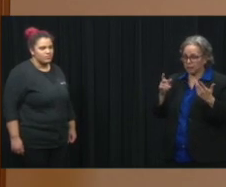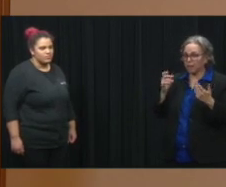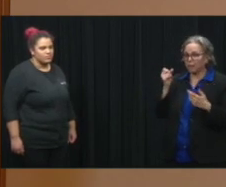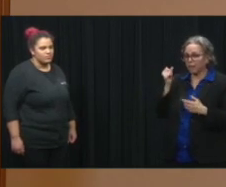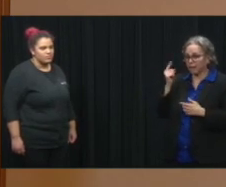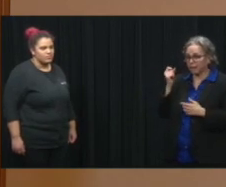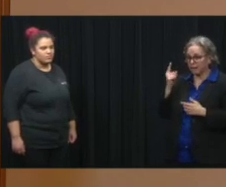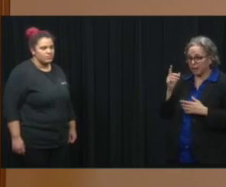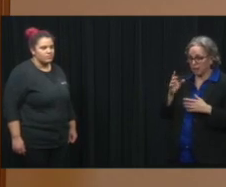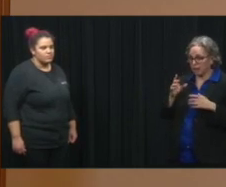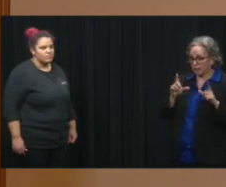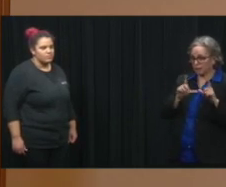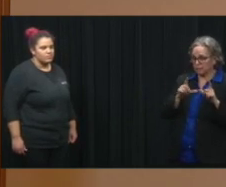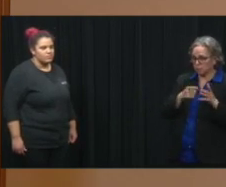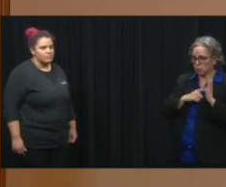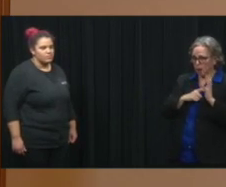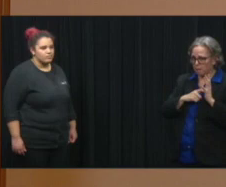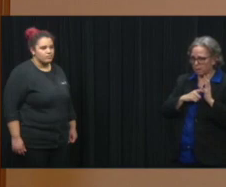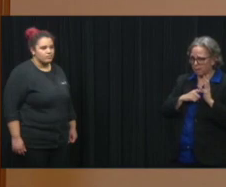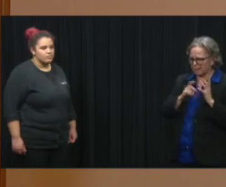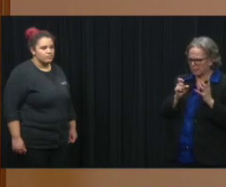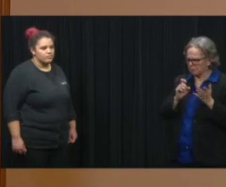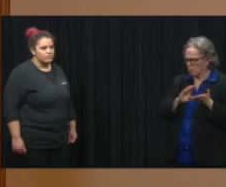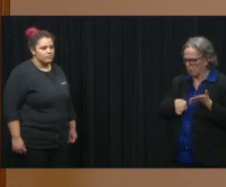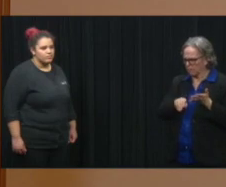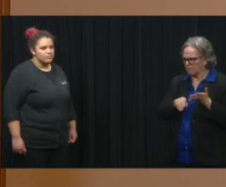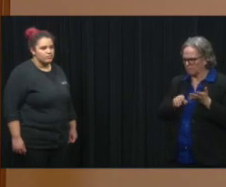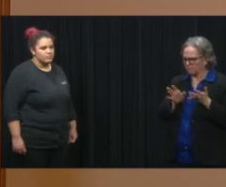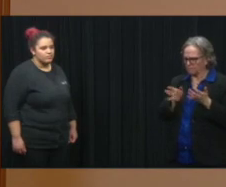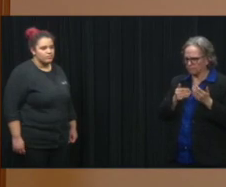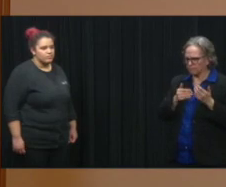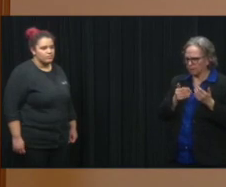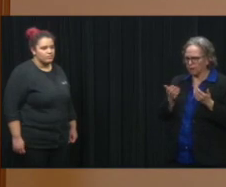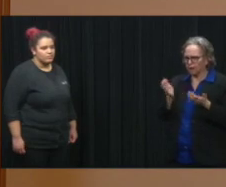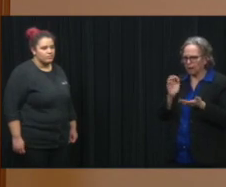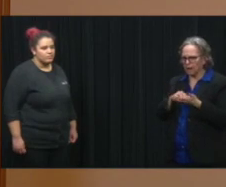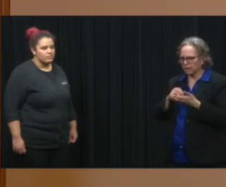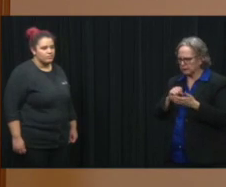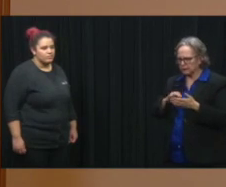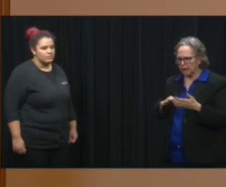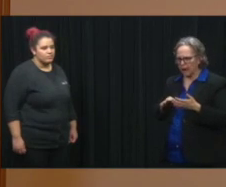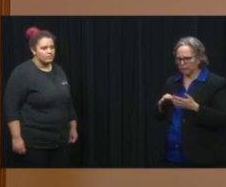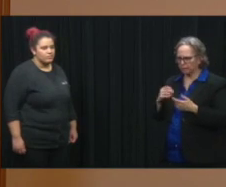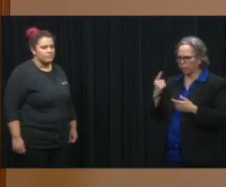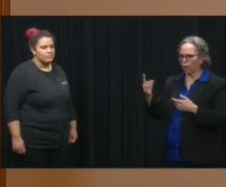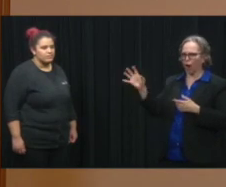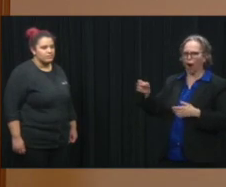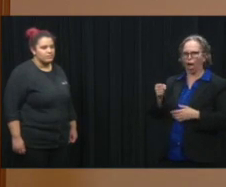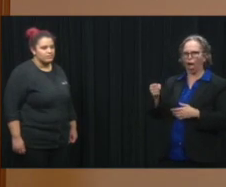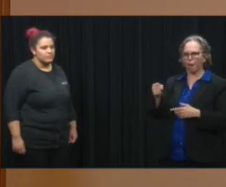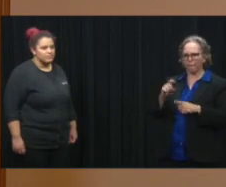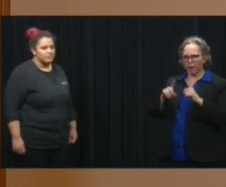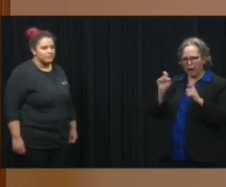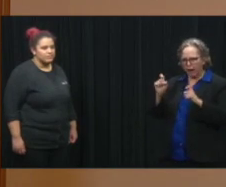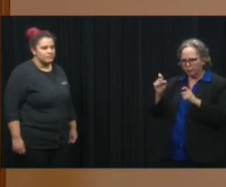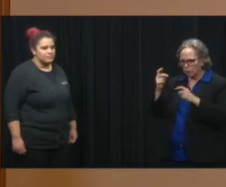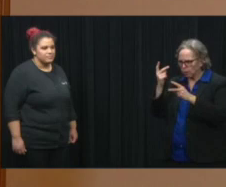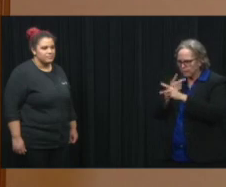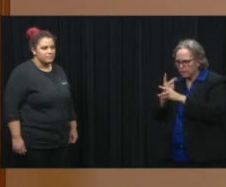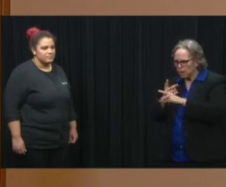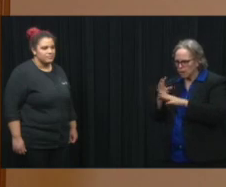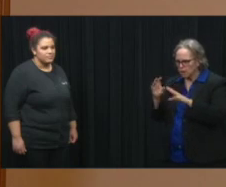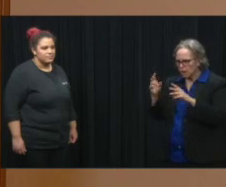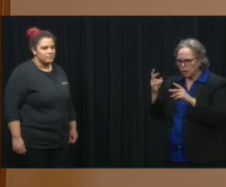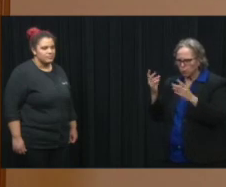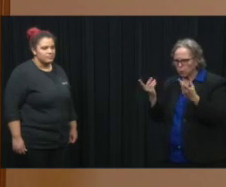requirements, and so there are many moving pieces to the staffing issue, but when we say building out capacity, it is the human beings, and